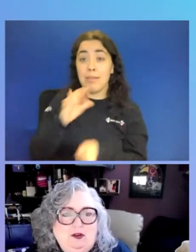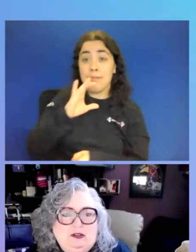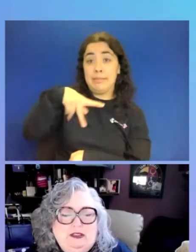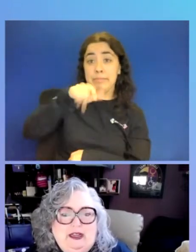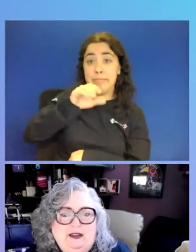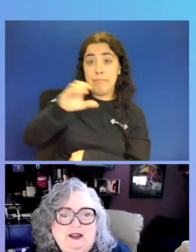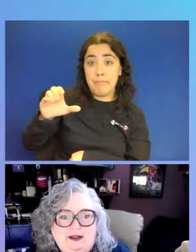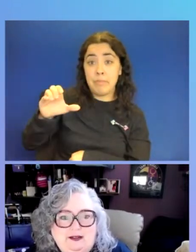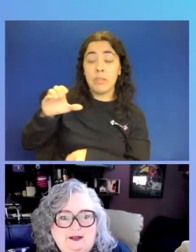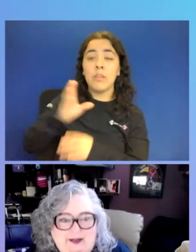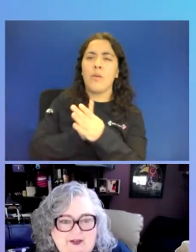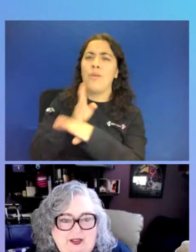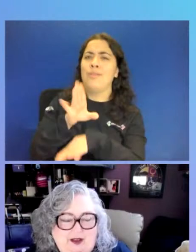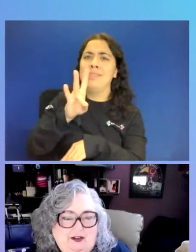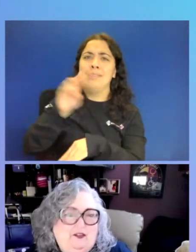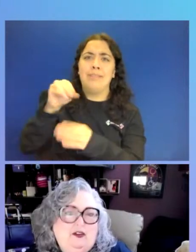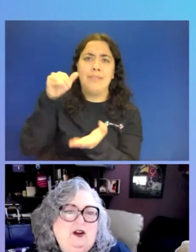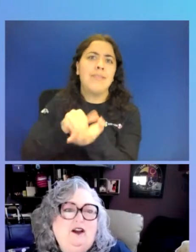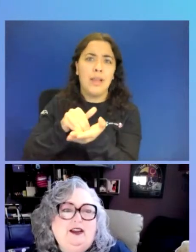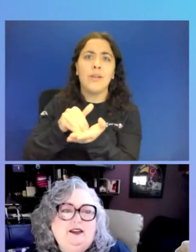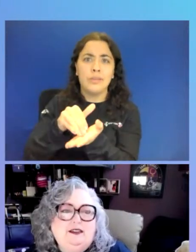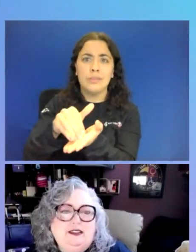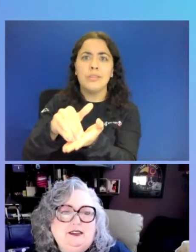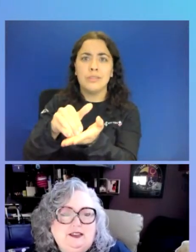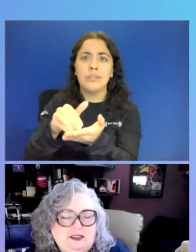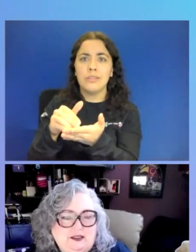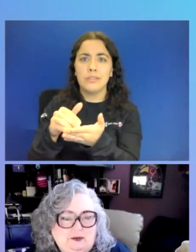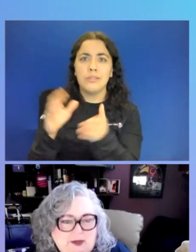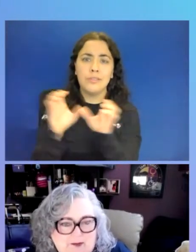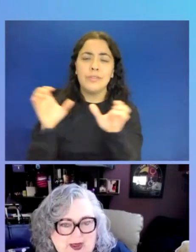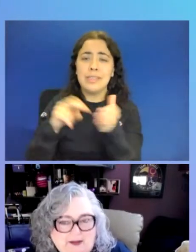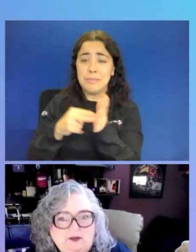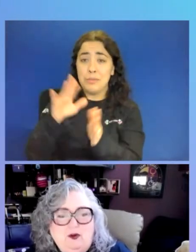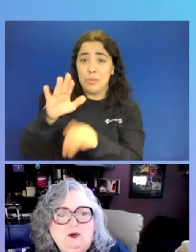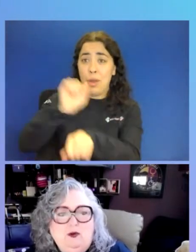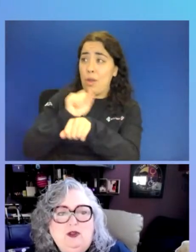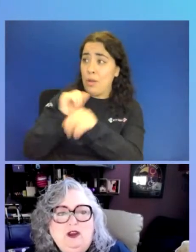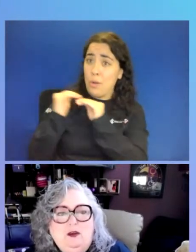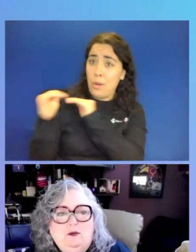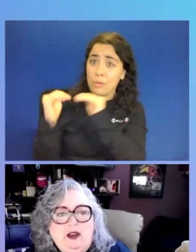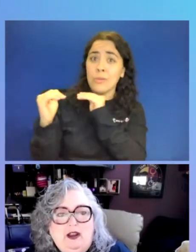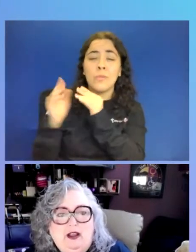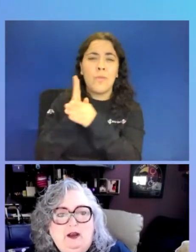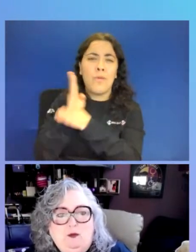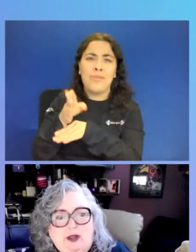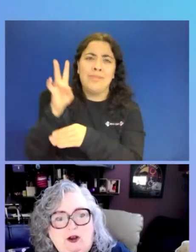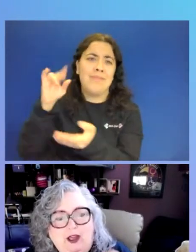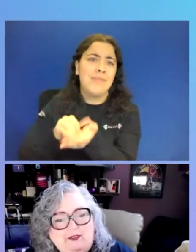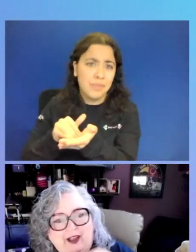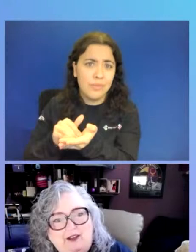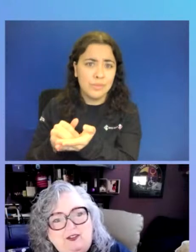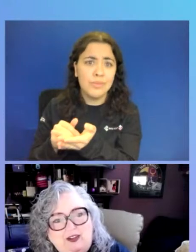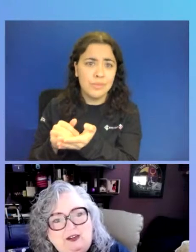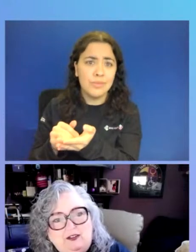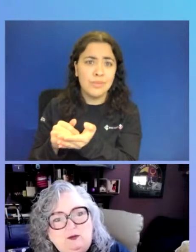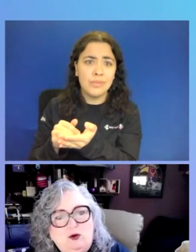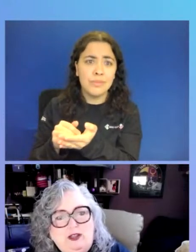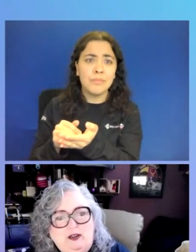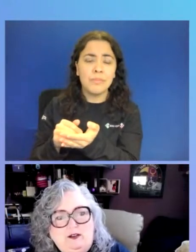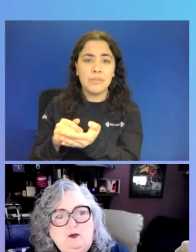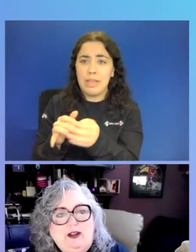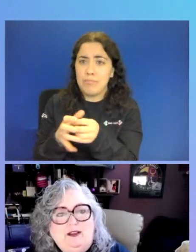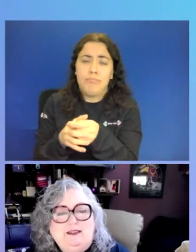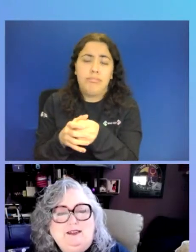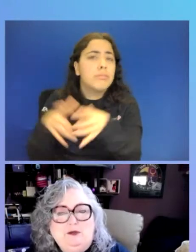around the world, and that's 7,000 of your colleagues. It's a massive growth, but we all have to kind of stick to some